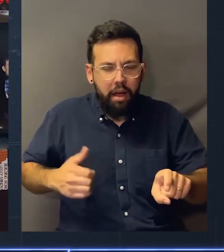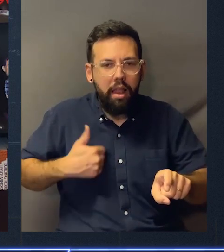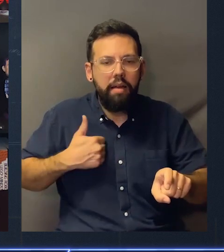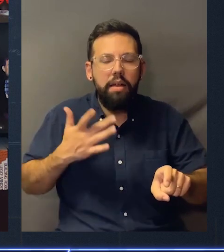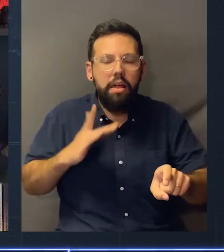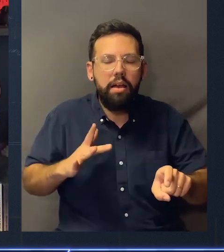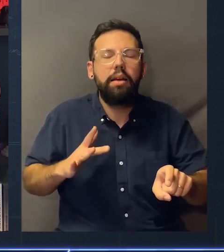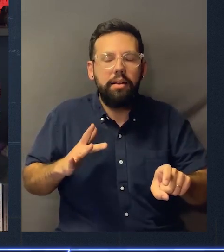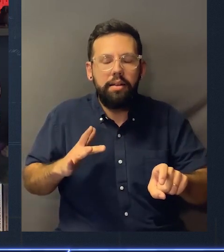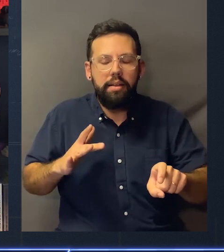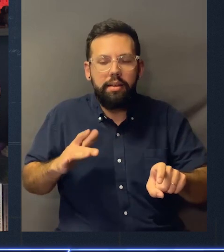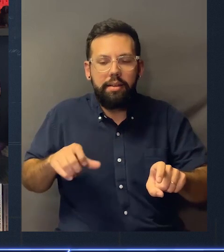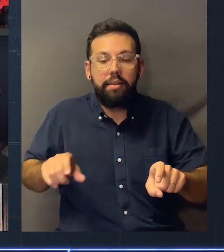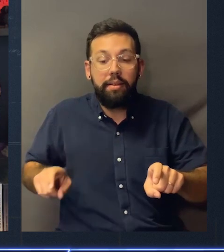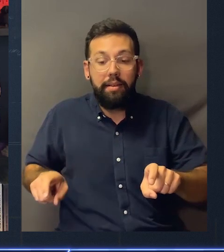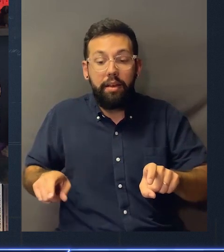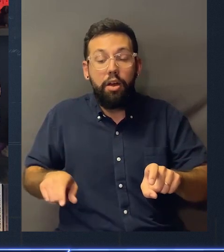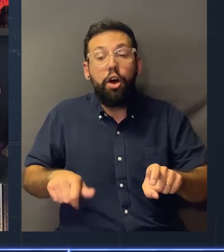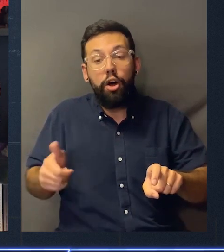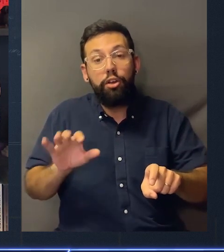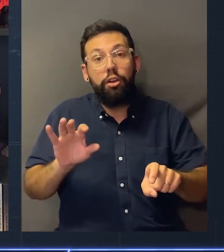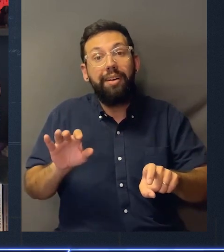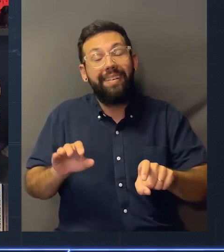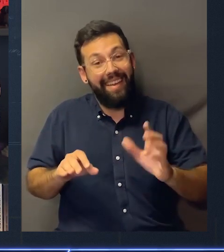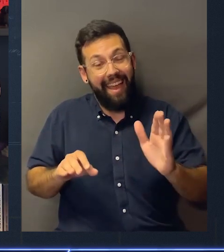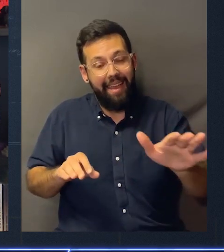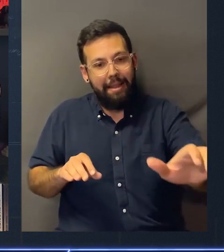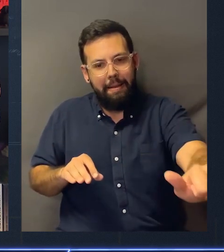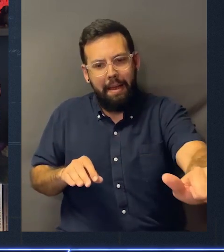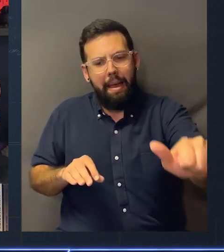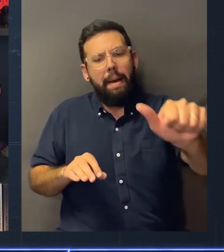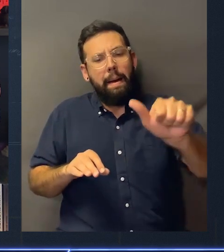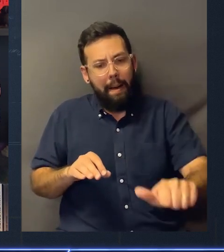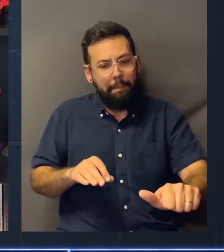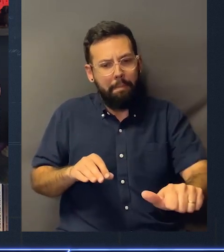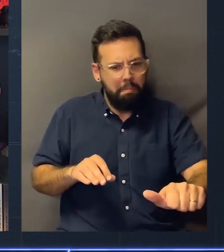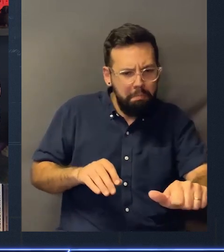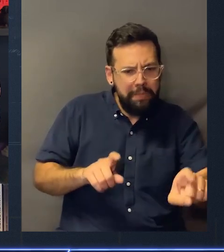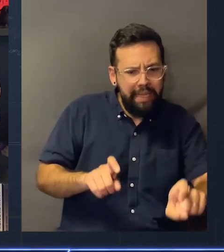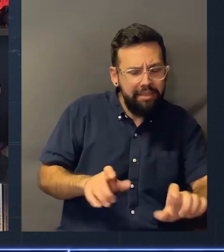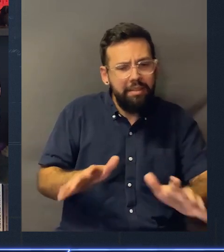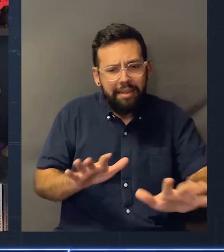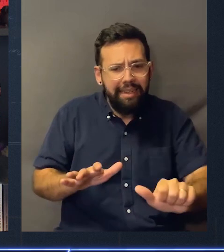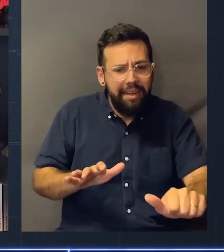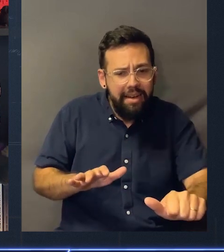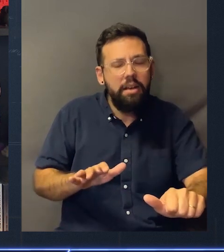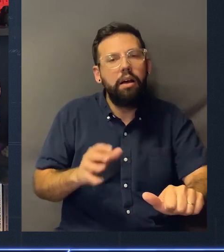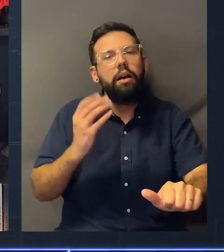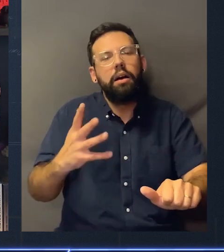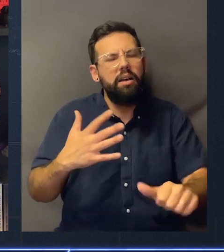I'm still alive. Do the same. My other hand, still alive. I'm breathing. I'm